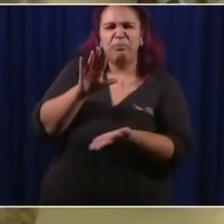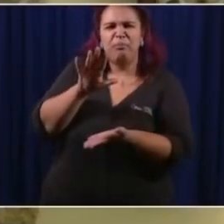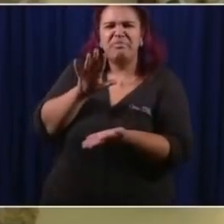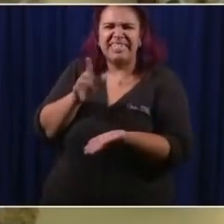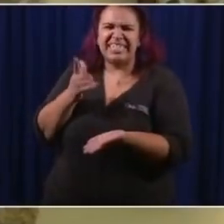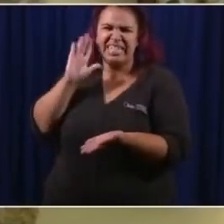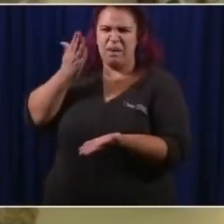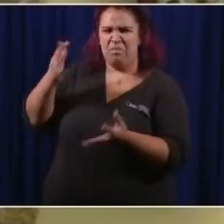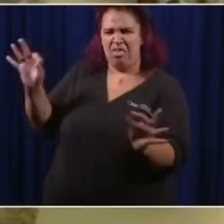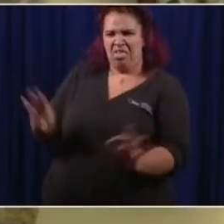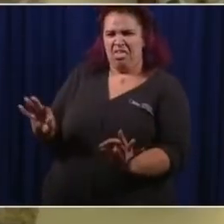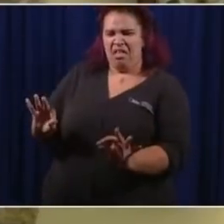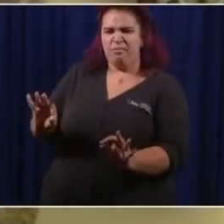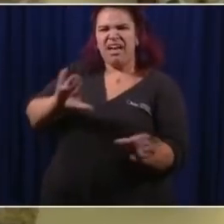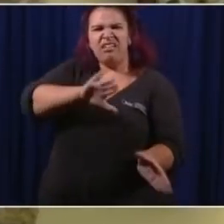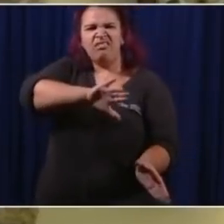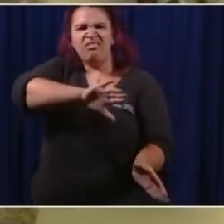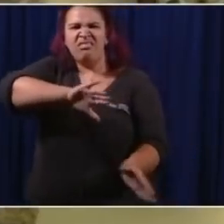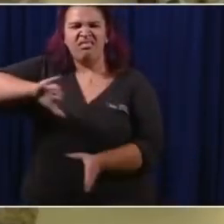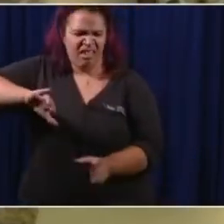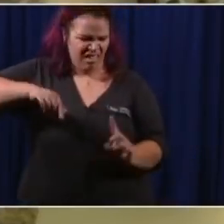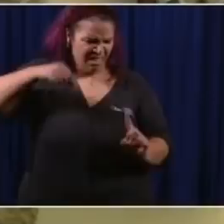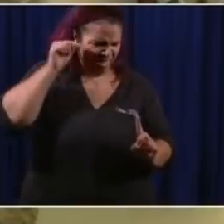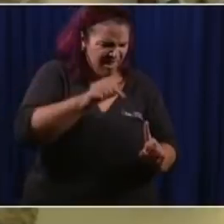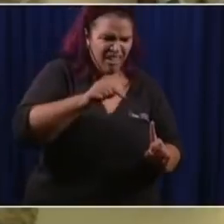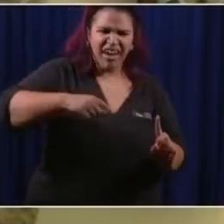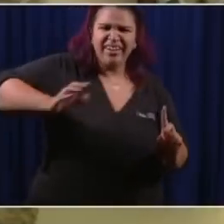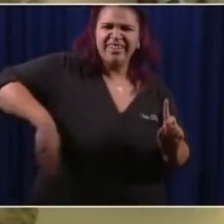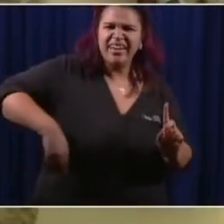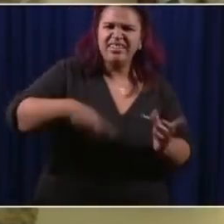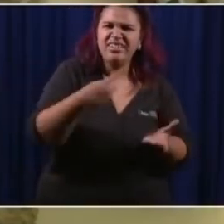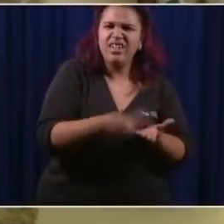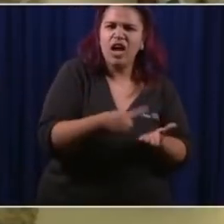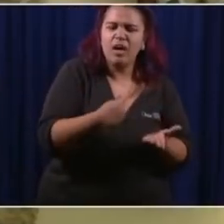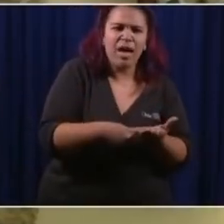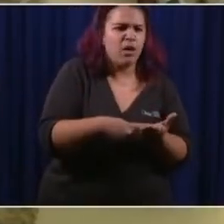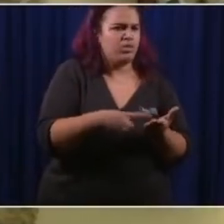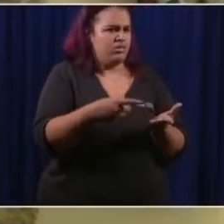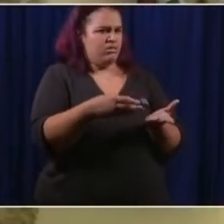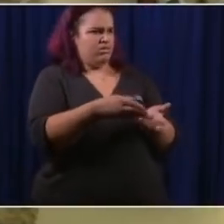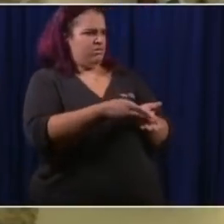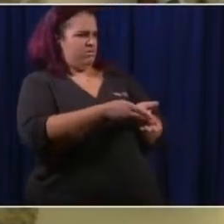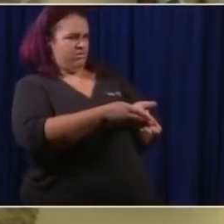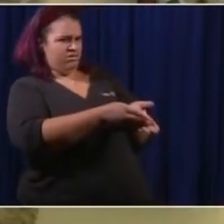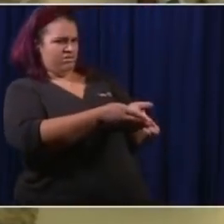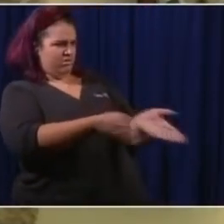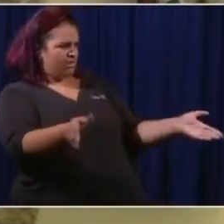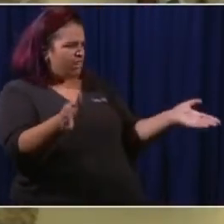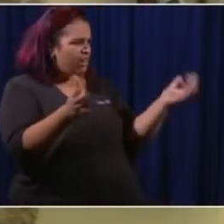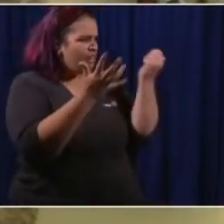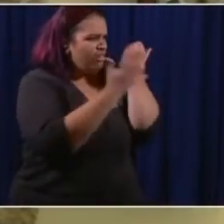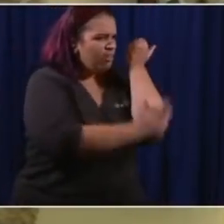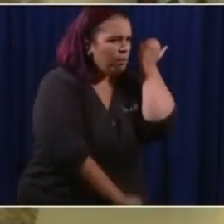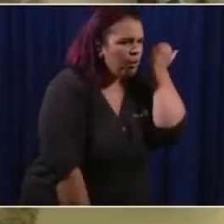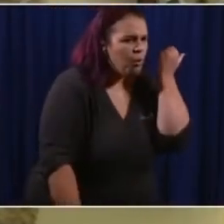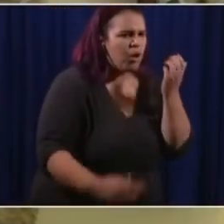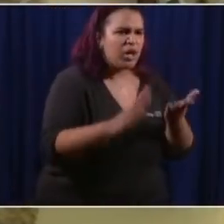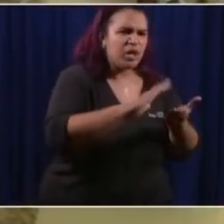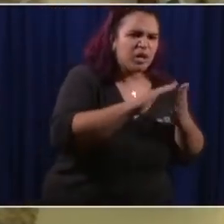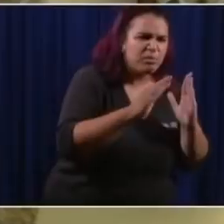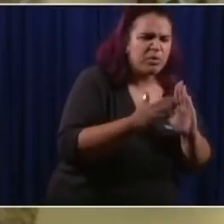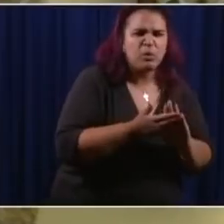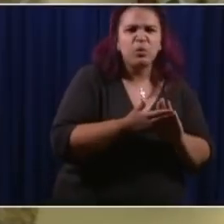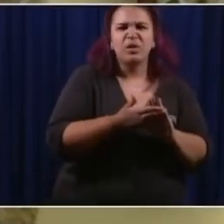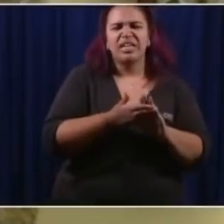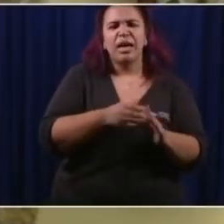which are most vulnerable to the virus. And I'm being told by some people who I don't think are being alarmist that things could get bad